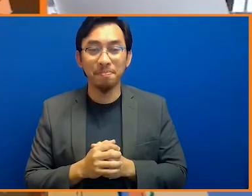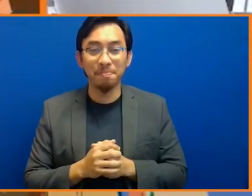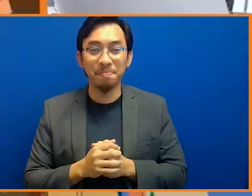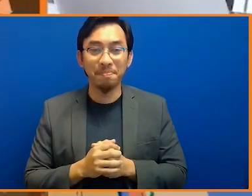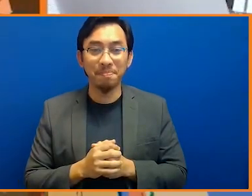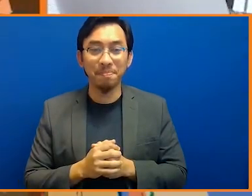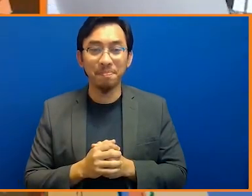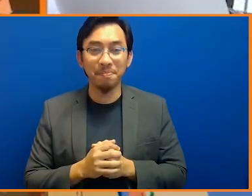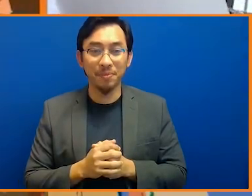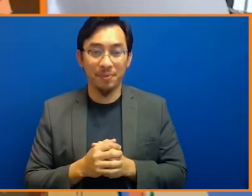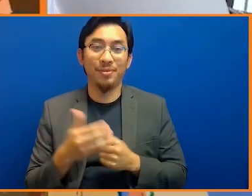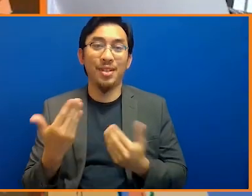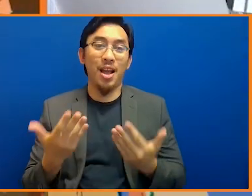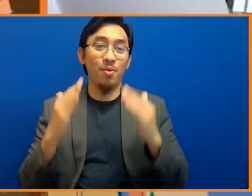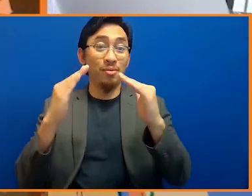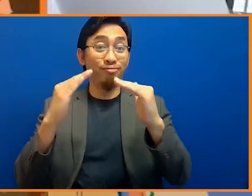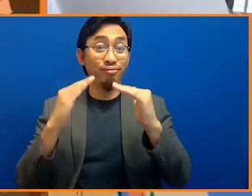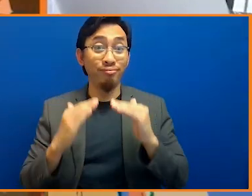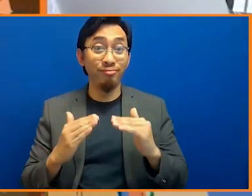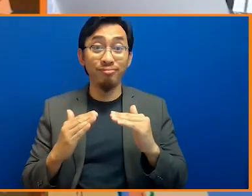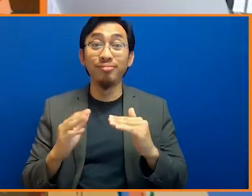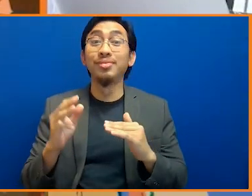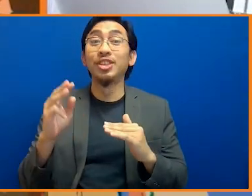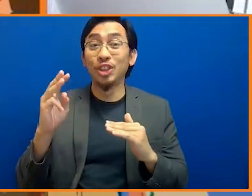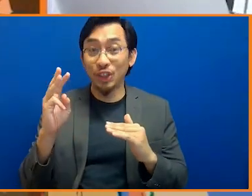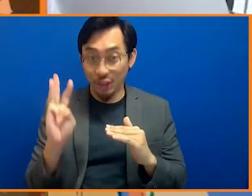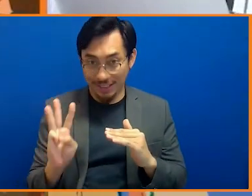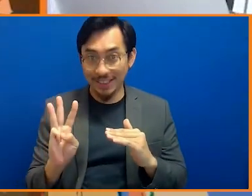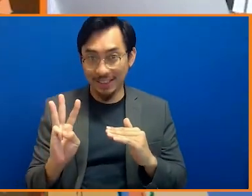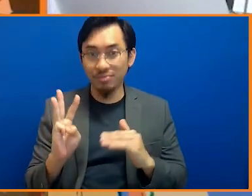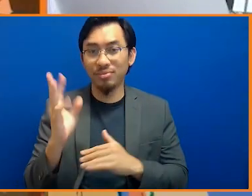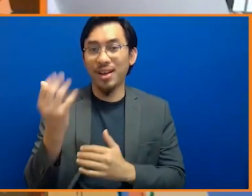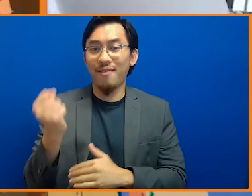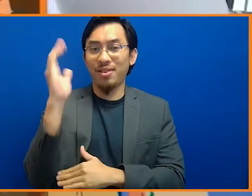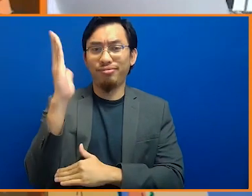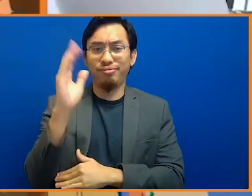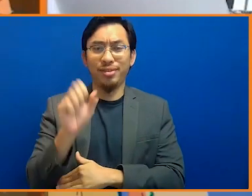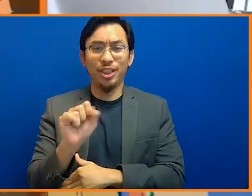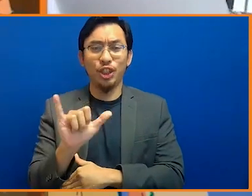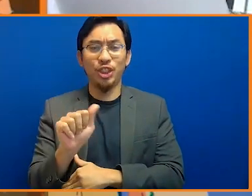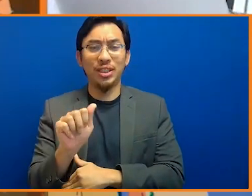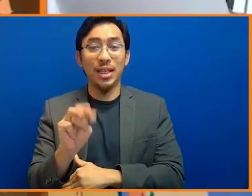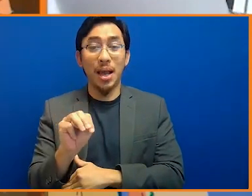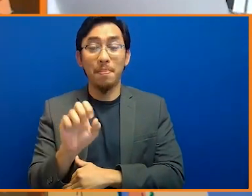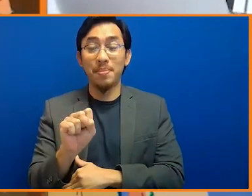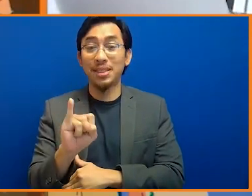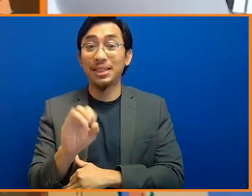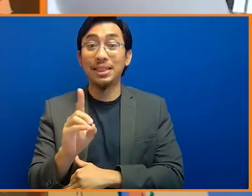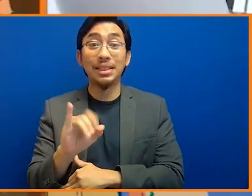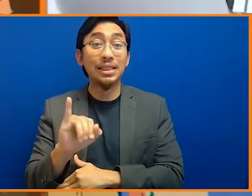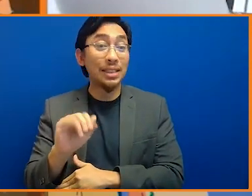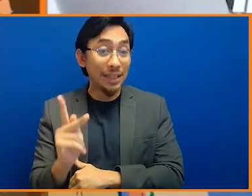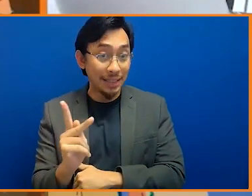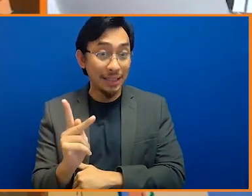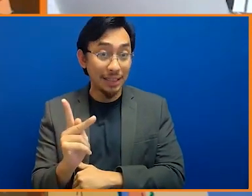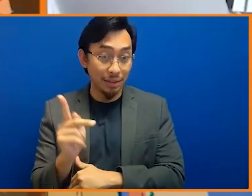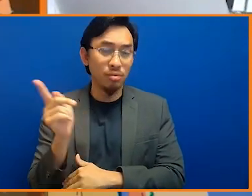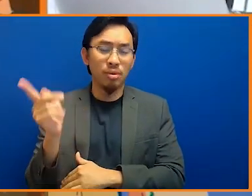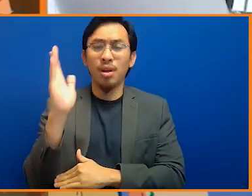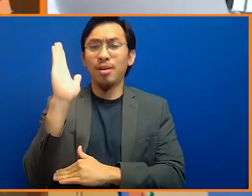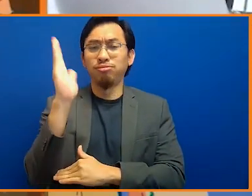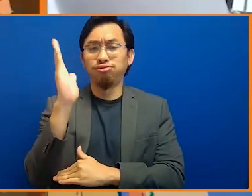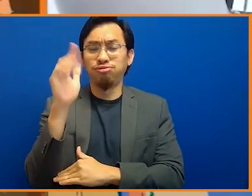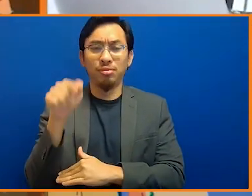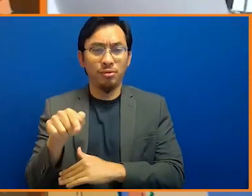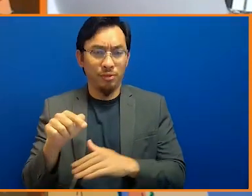today. And for the session 3, we will have Prof. Syamsidik will